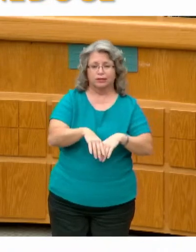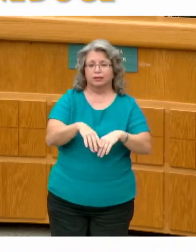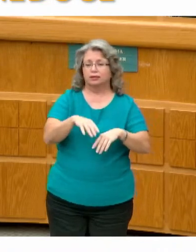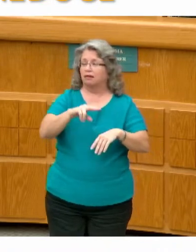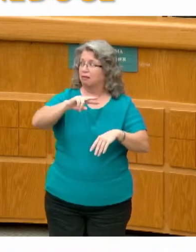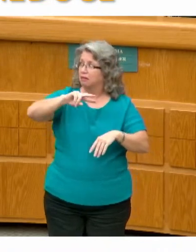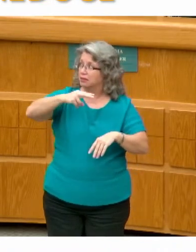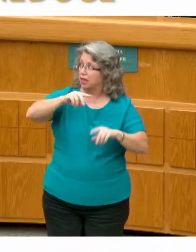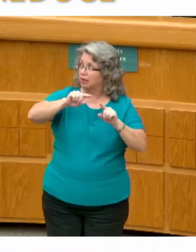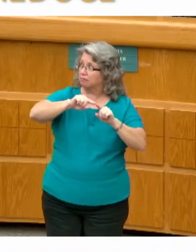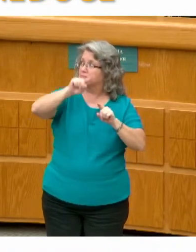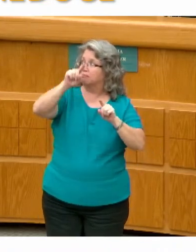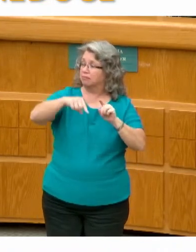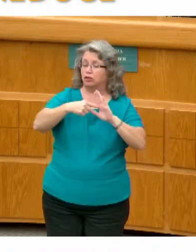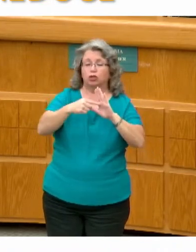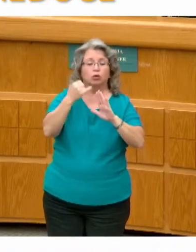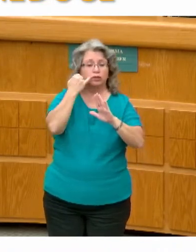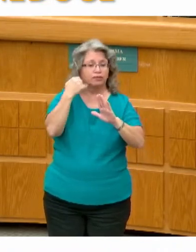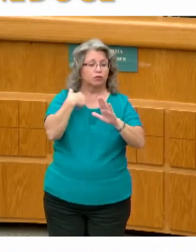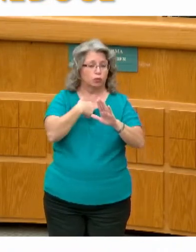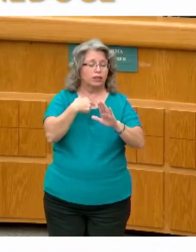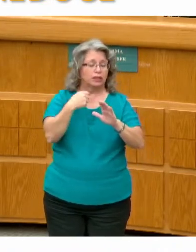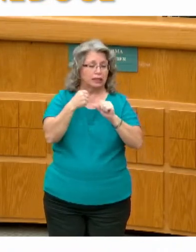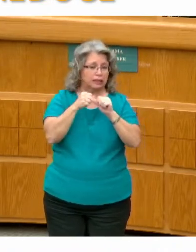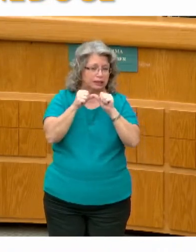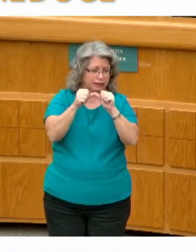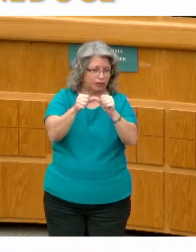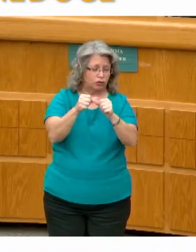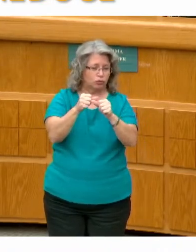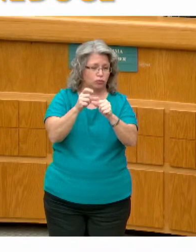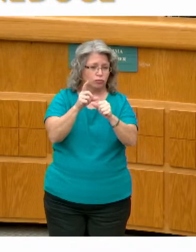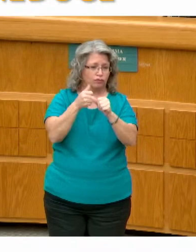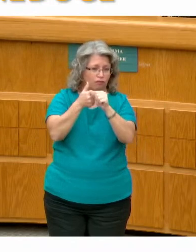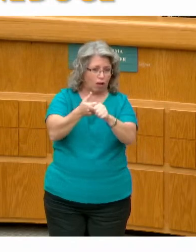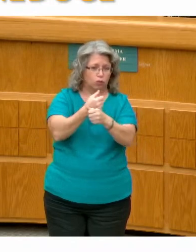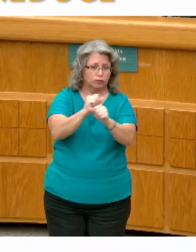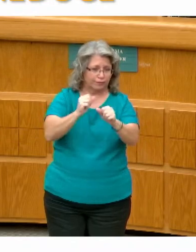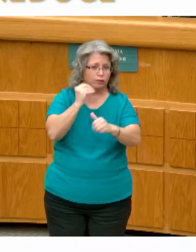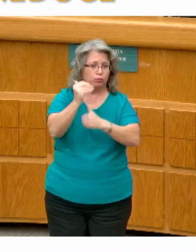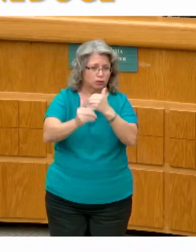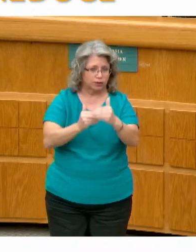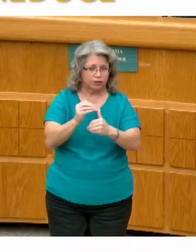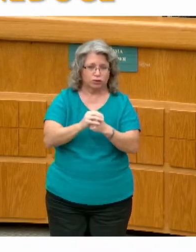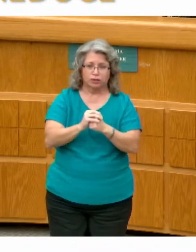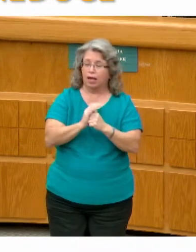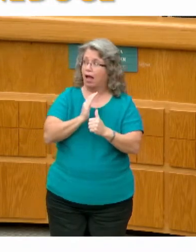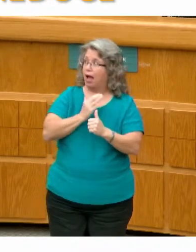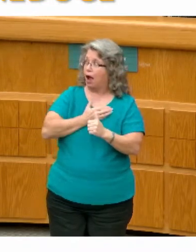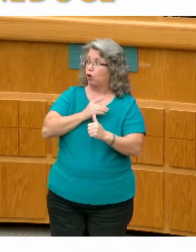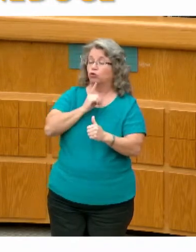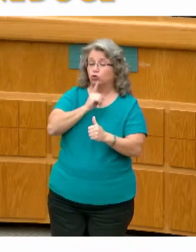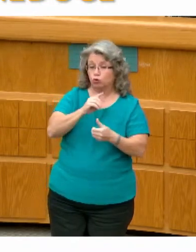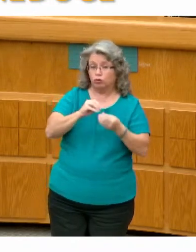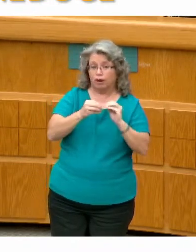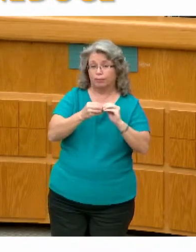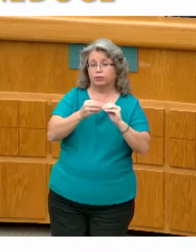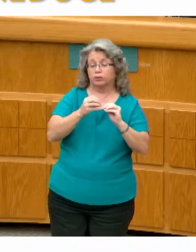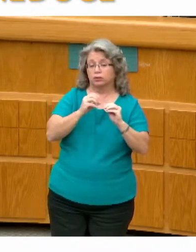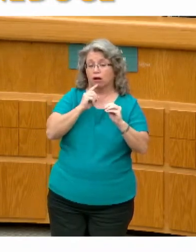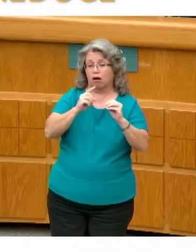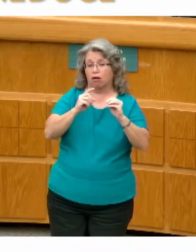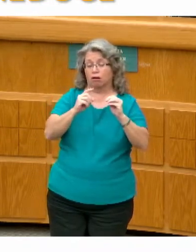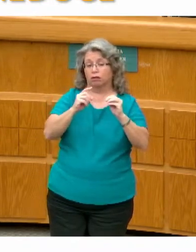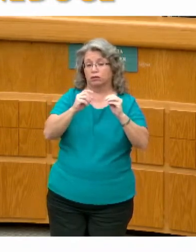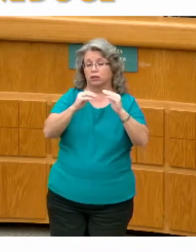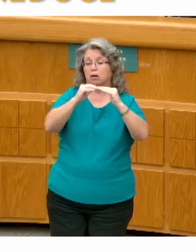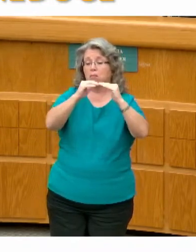can see that the hospitalizations went a little bit higher than the hopeful projection of avoiding and masking. And it